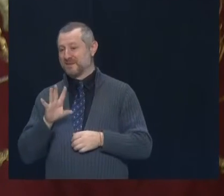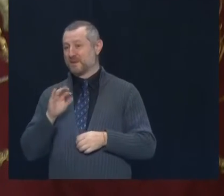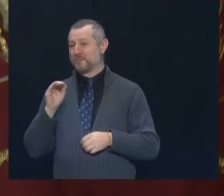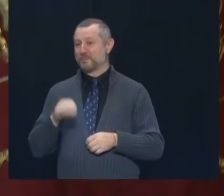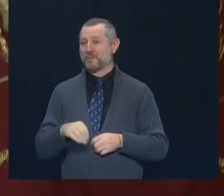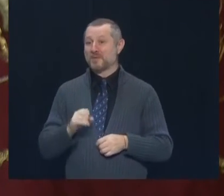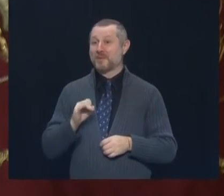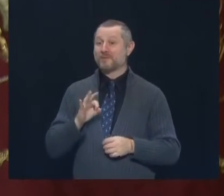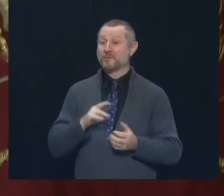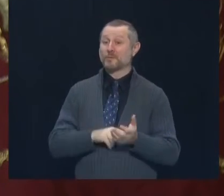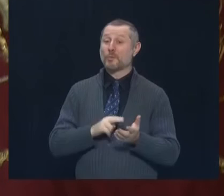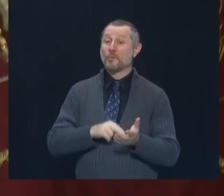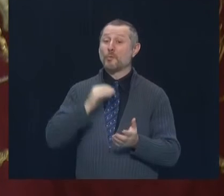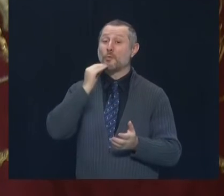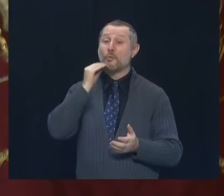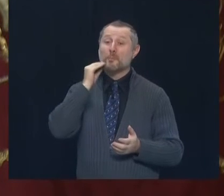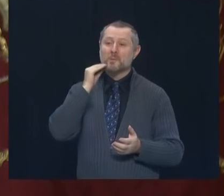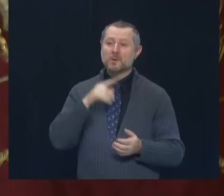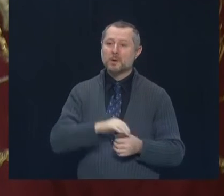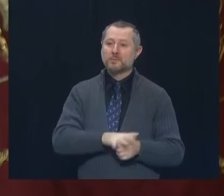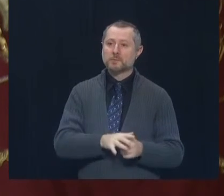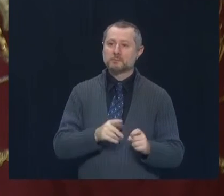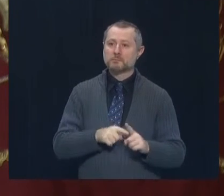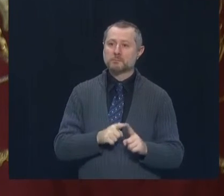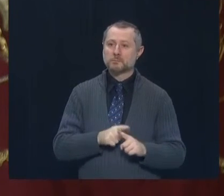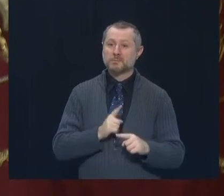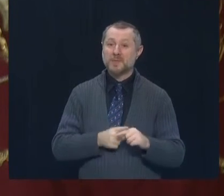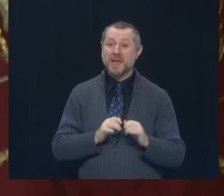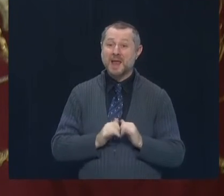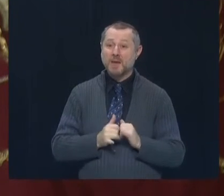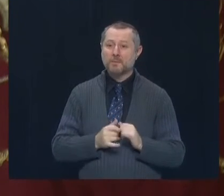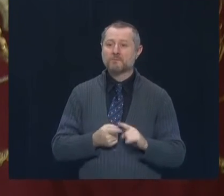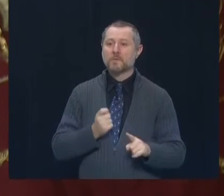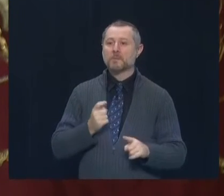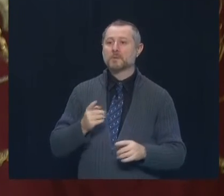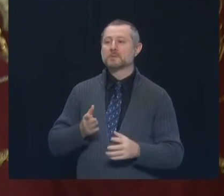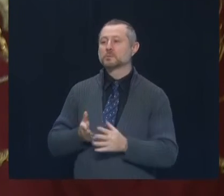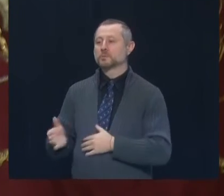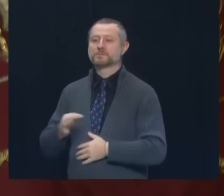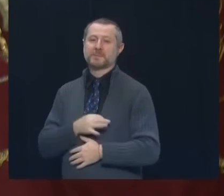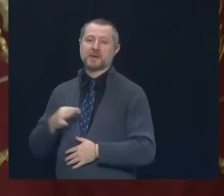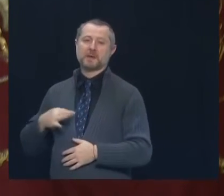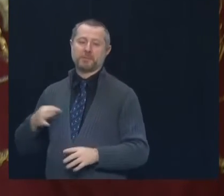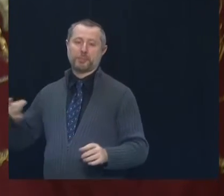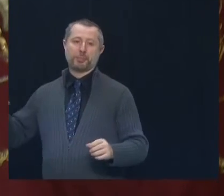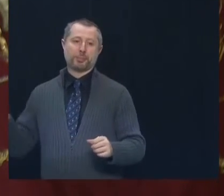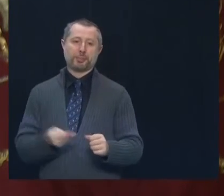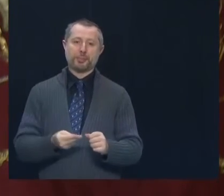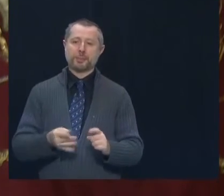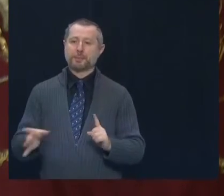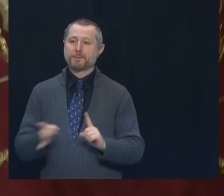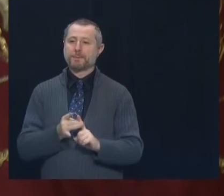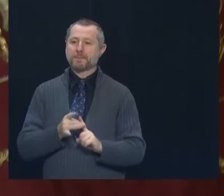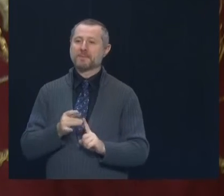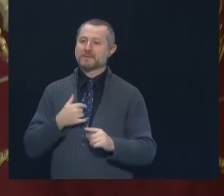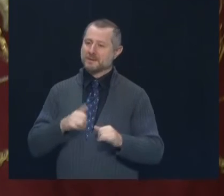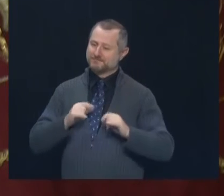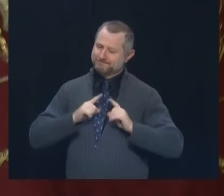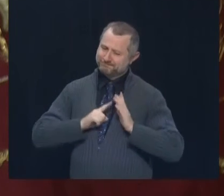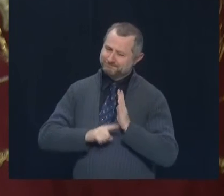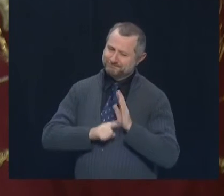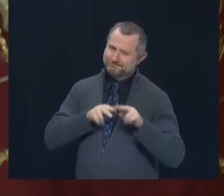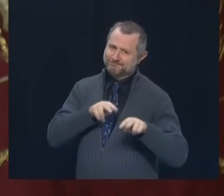that particular nursing home has a restriction on visitation, and that is through staff. So we are continually staying on top of them on PPE.